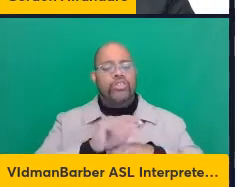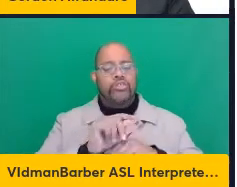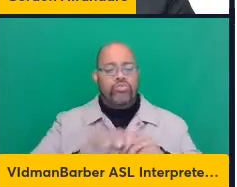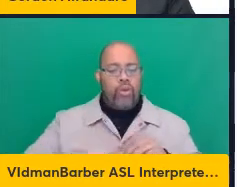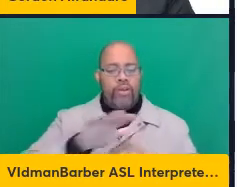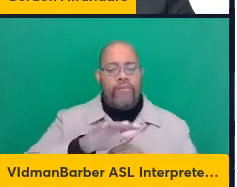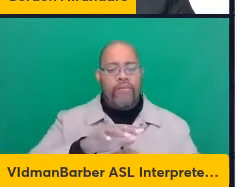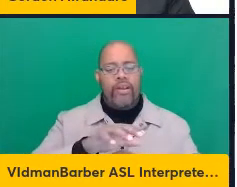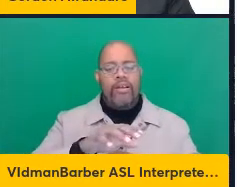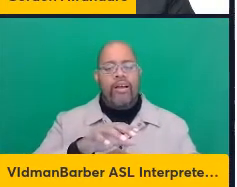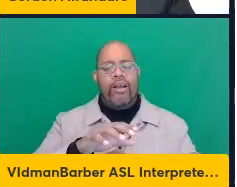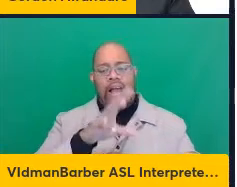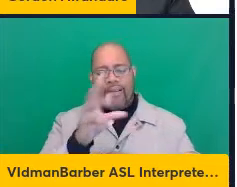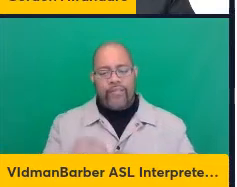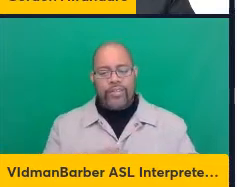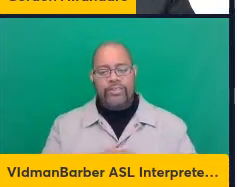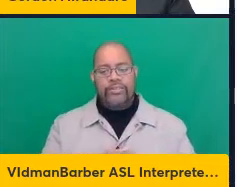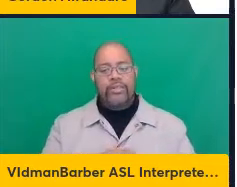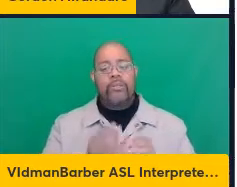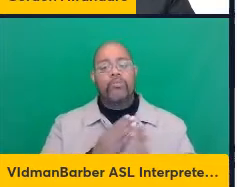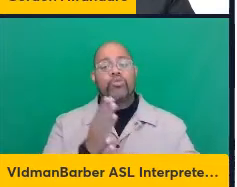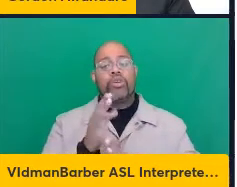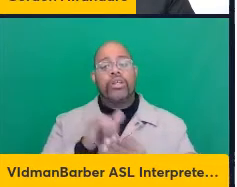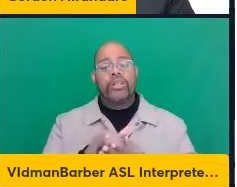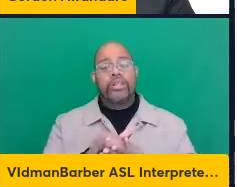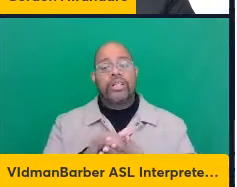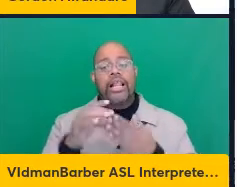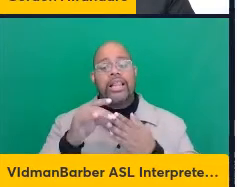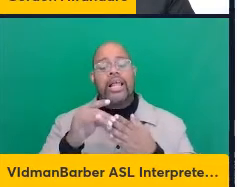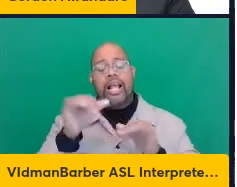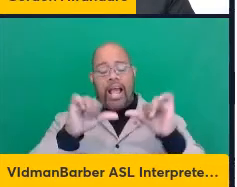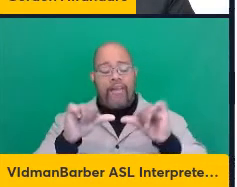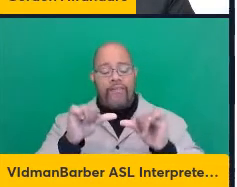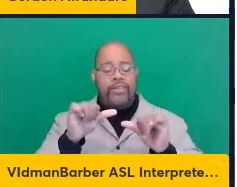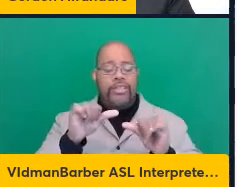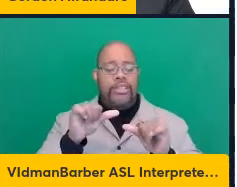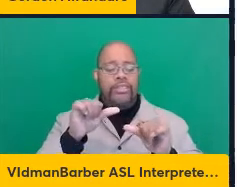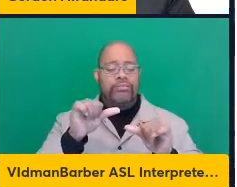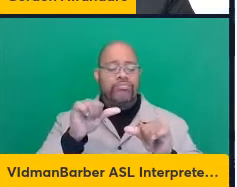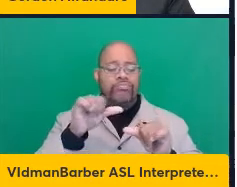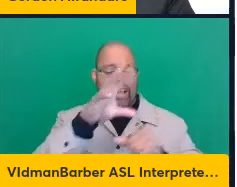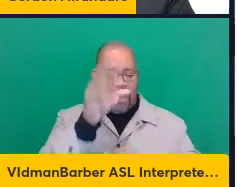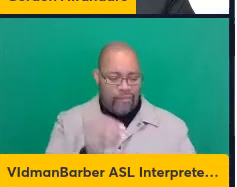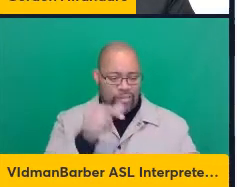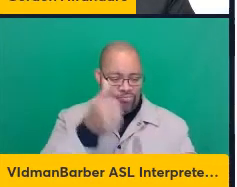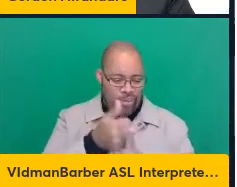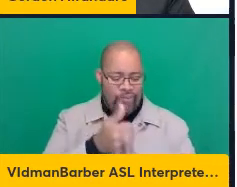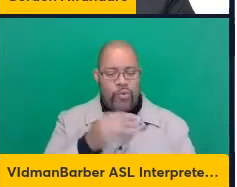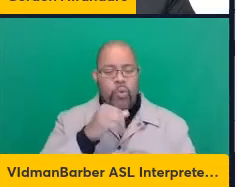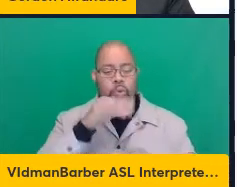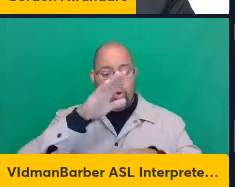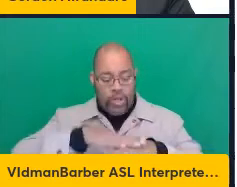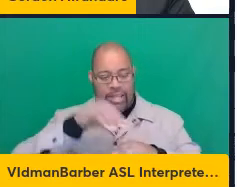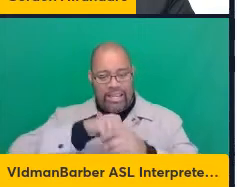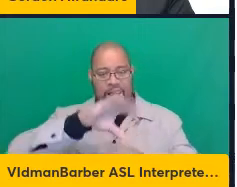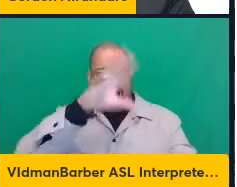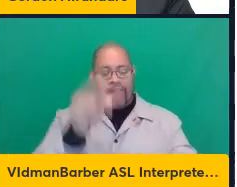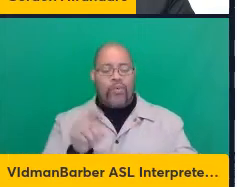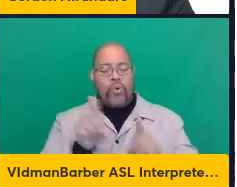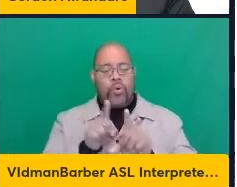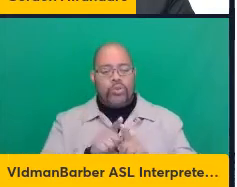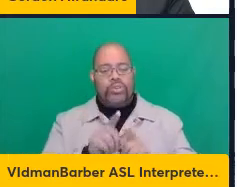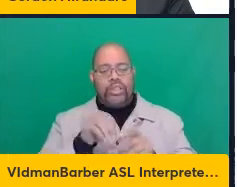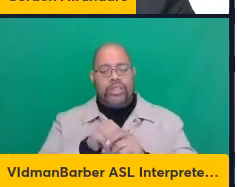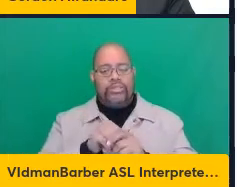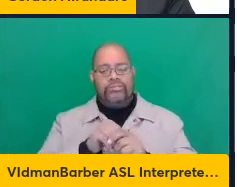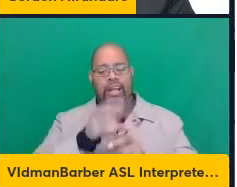the continent. Majority of these led by African scientists who were on the continent, with others who were also in the